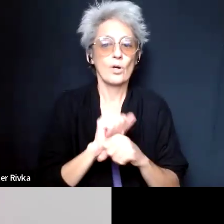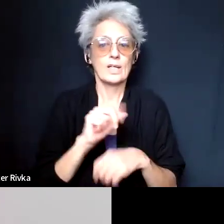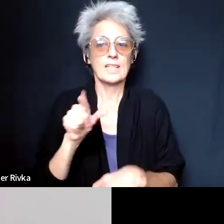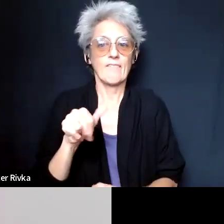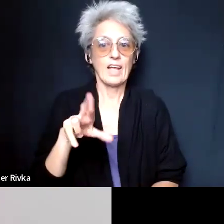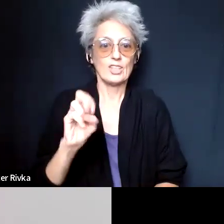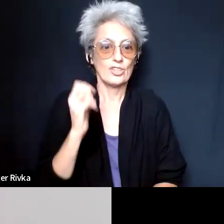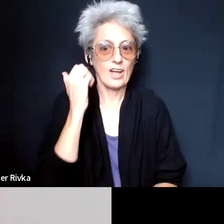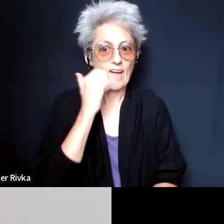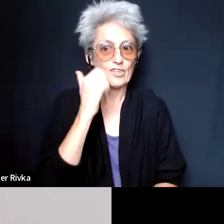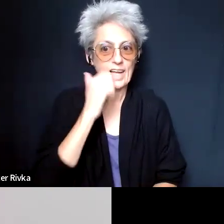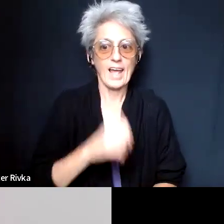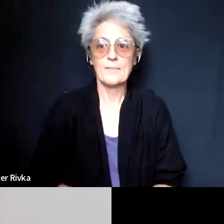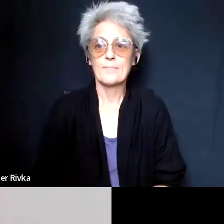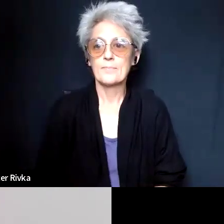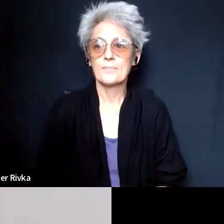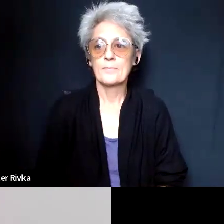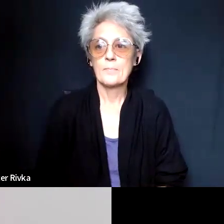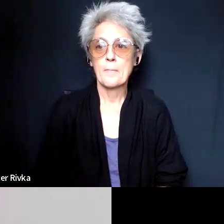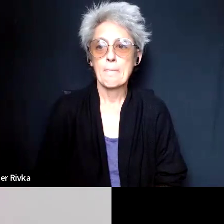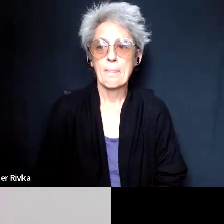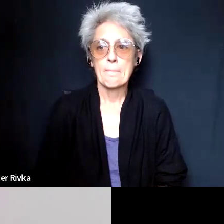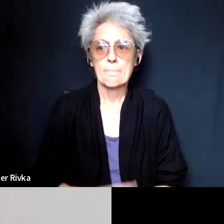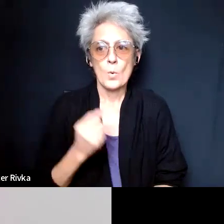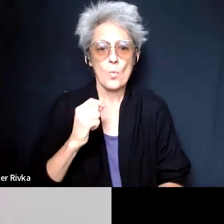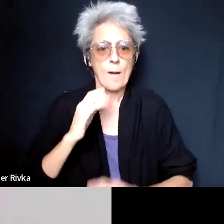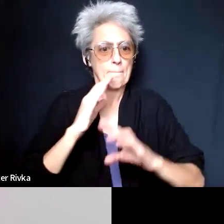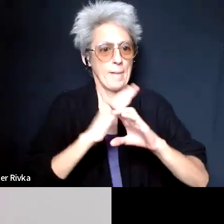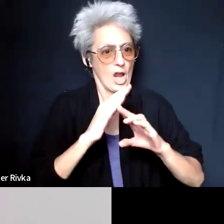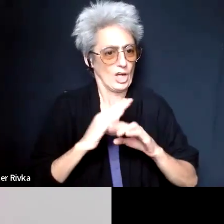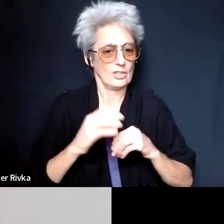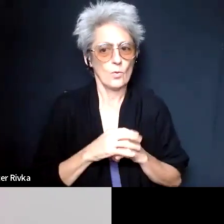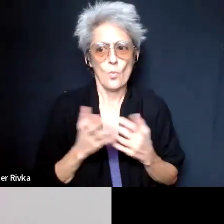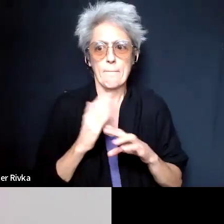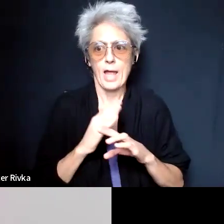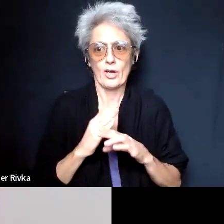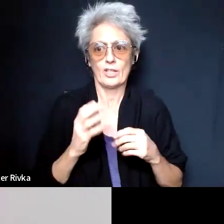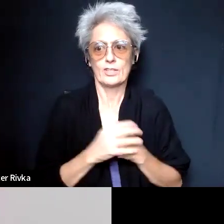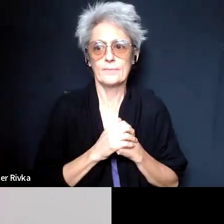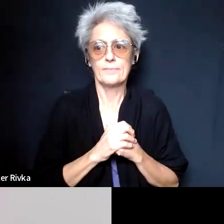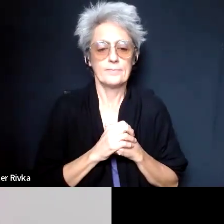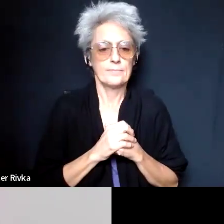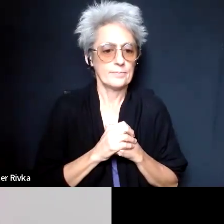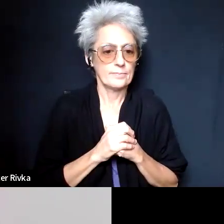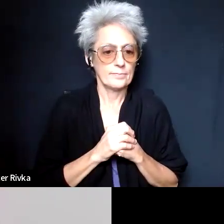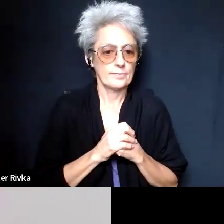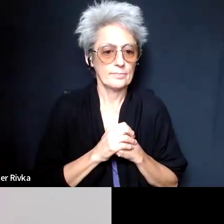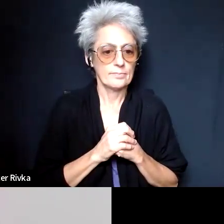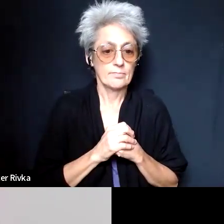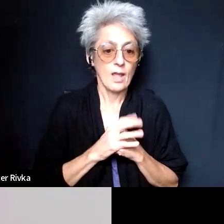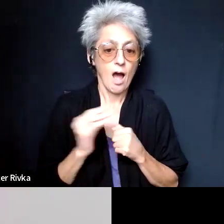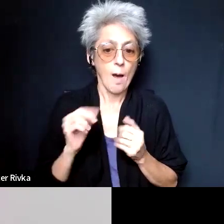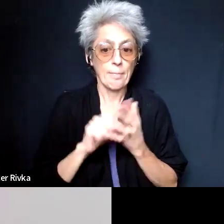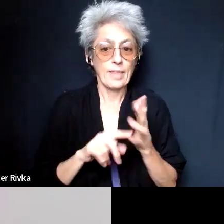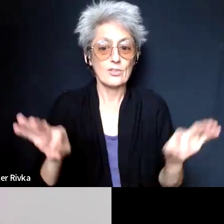And then, what were the barriers? What are the barriers? And these are important for us